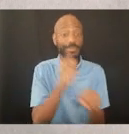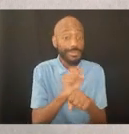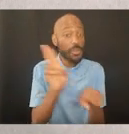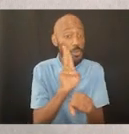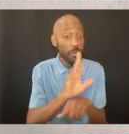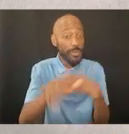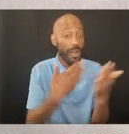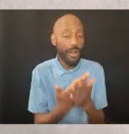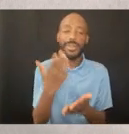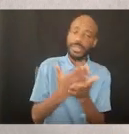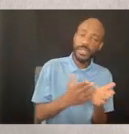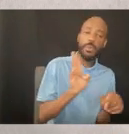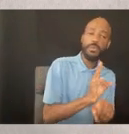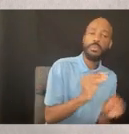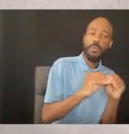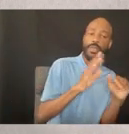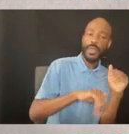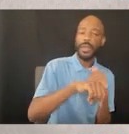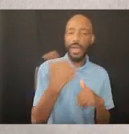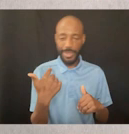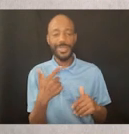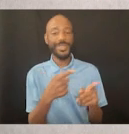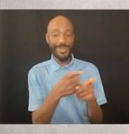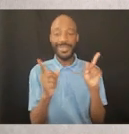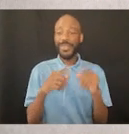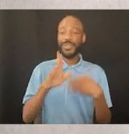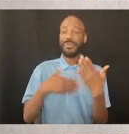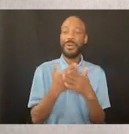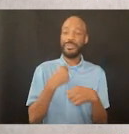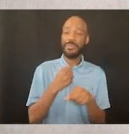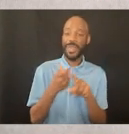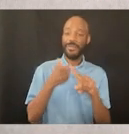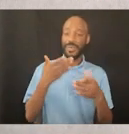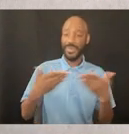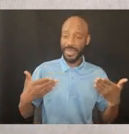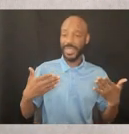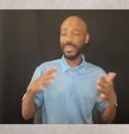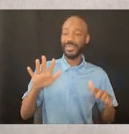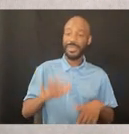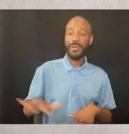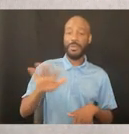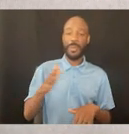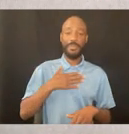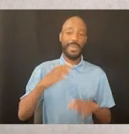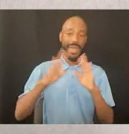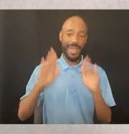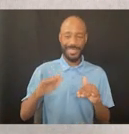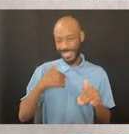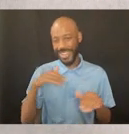Some of them I wear more often than others, but I do wear them. They're all made from stuff around my house, which is what I do every year for Fun A Day.